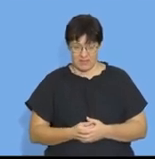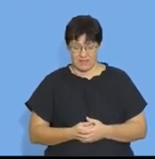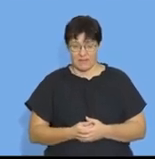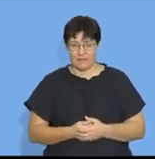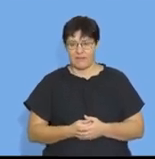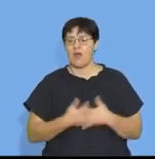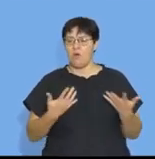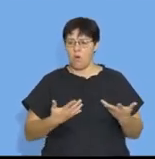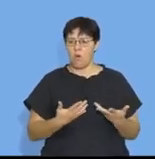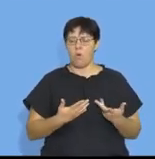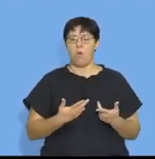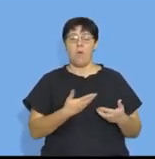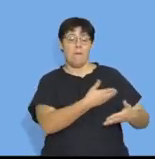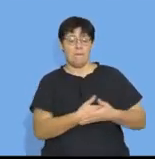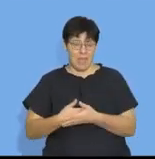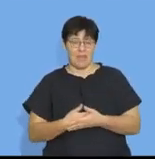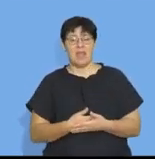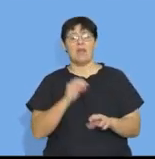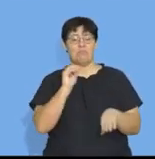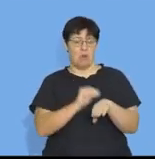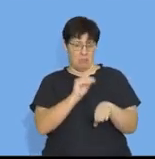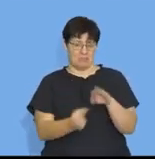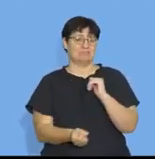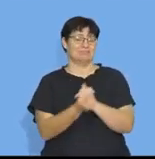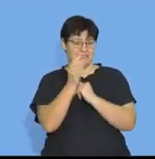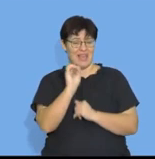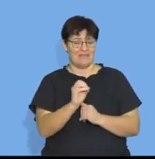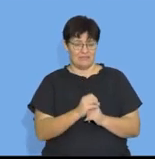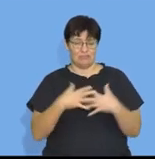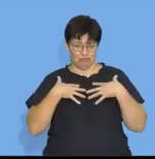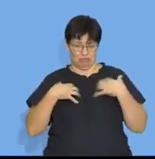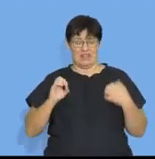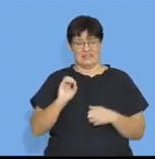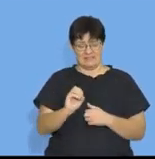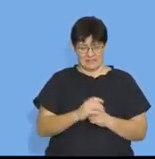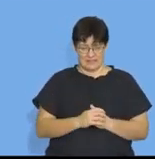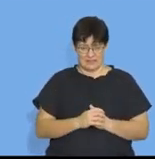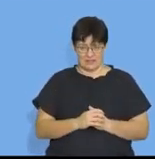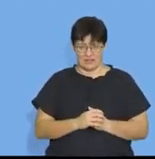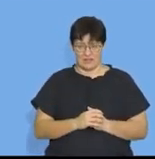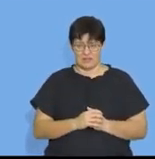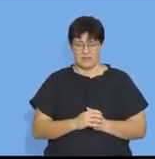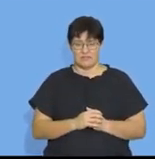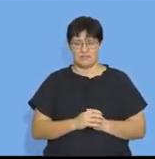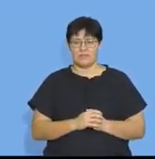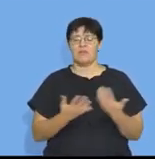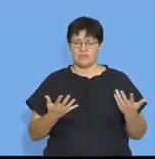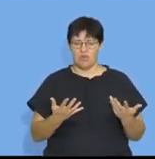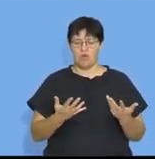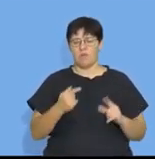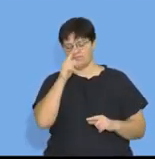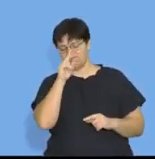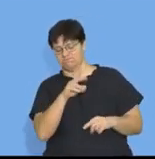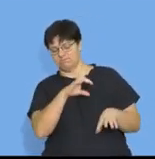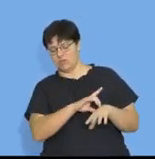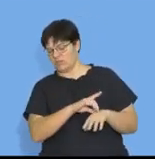be fetal distress, so when the fetus is under some sort of distress and during its developmental stages, the gynecologist